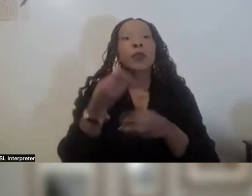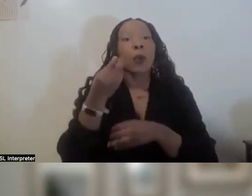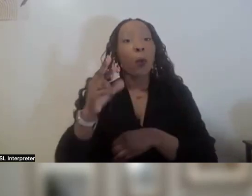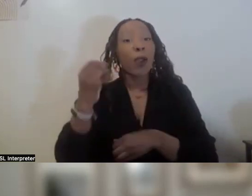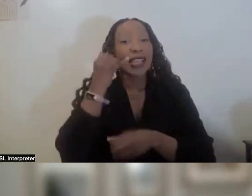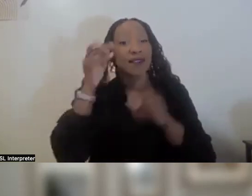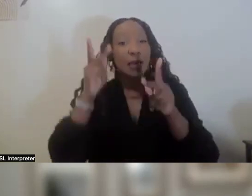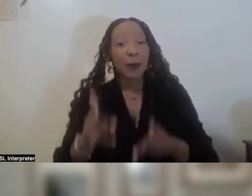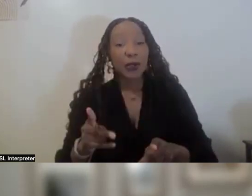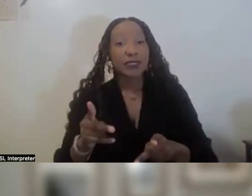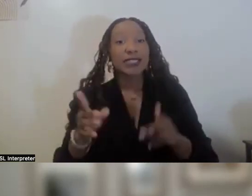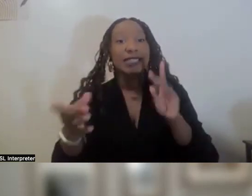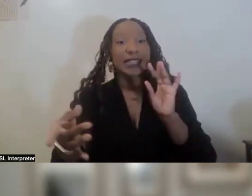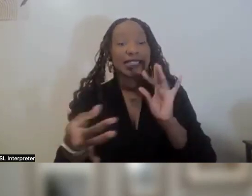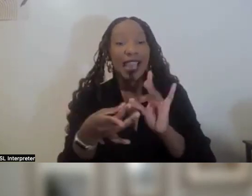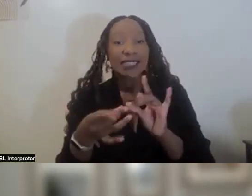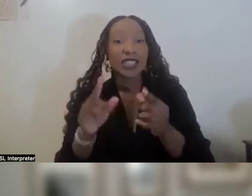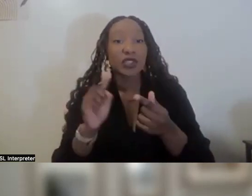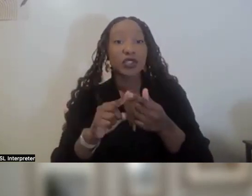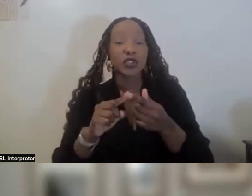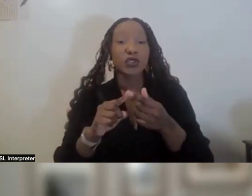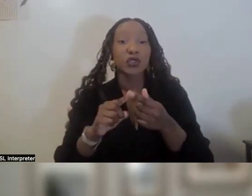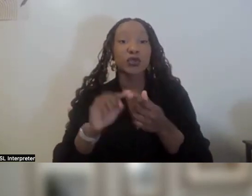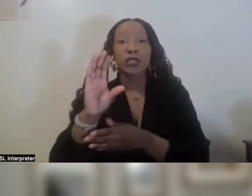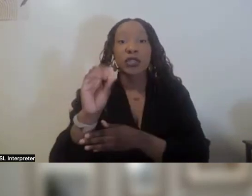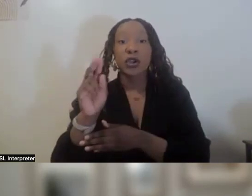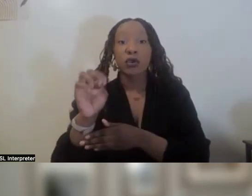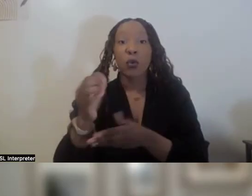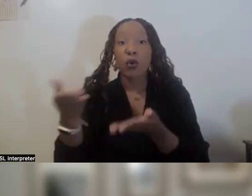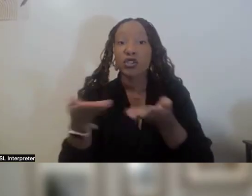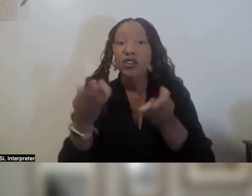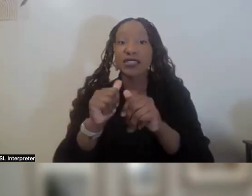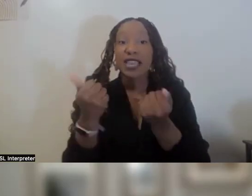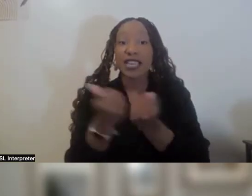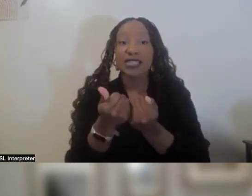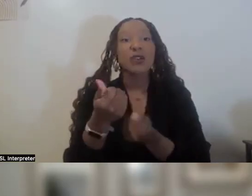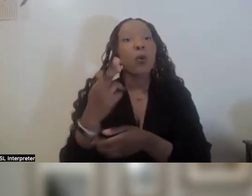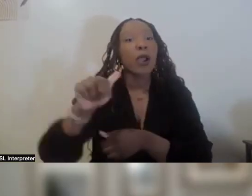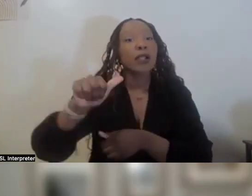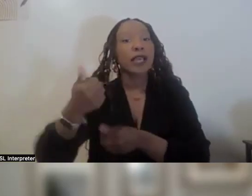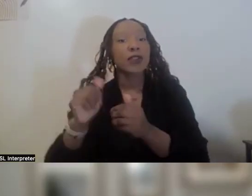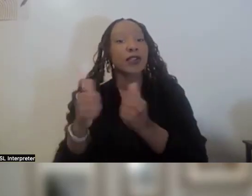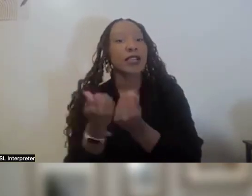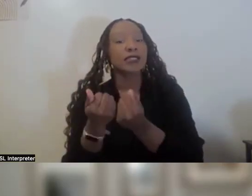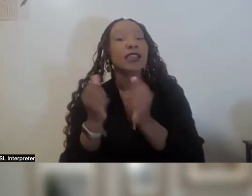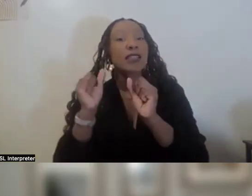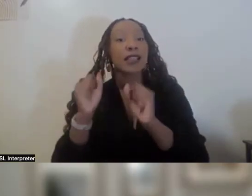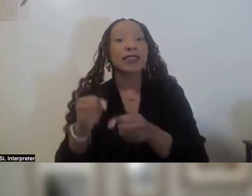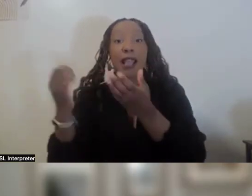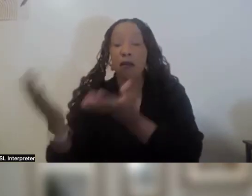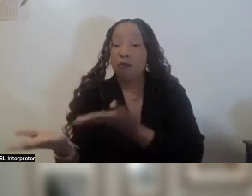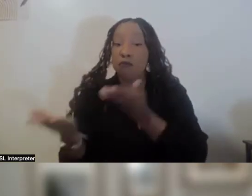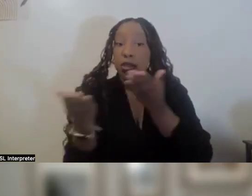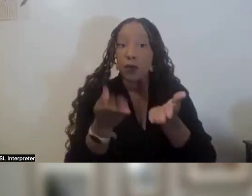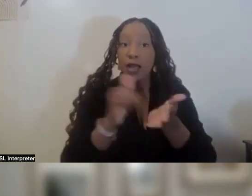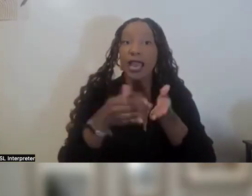is connected to a core service agency or one of our agencies, they can be brought that way. But in